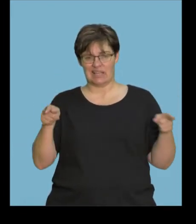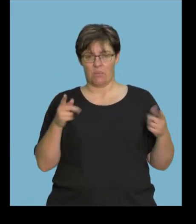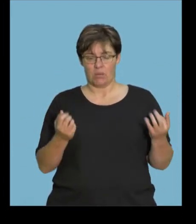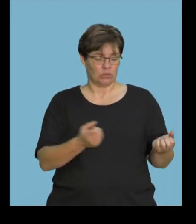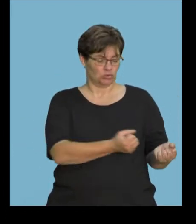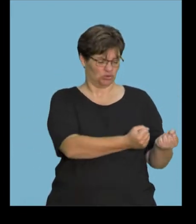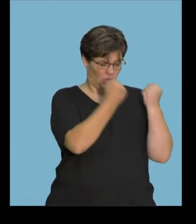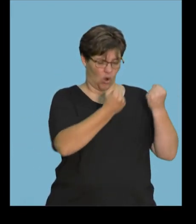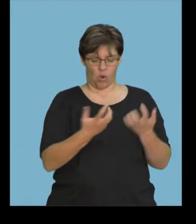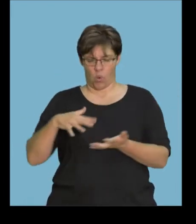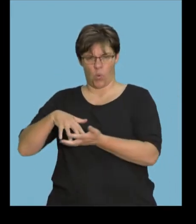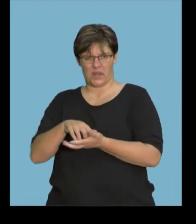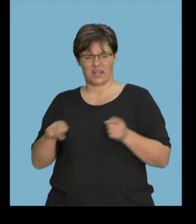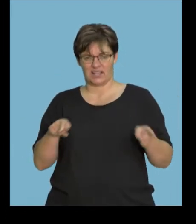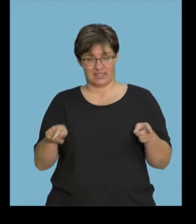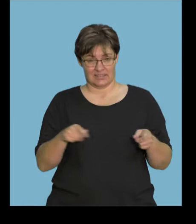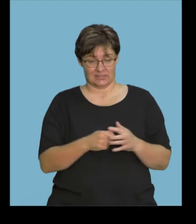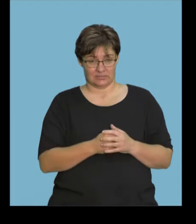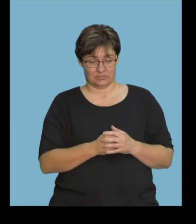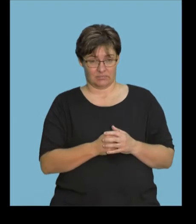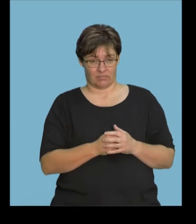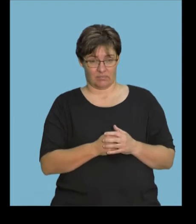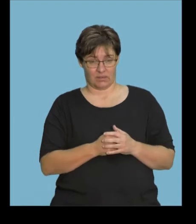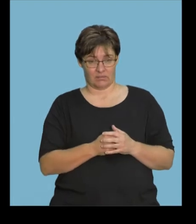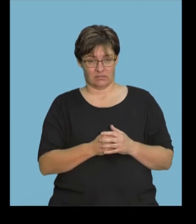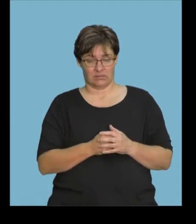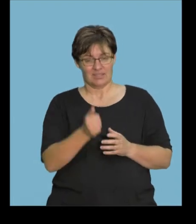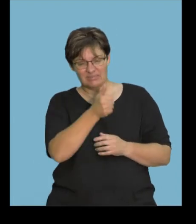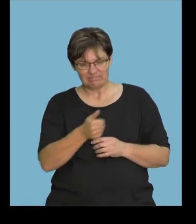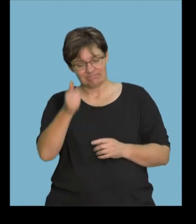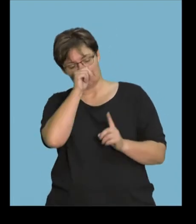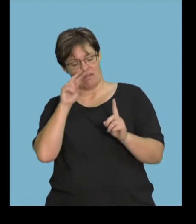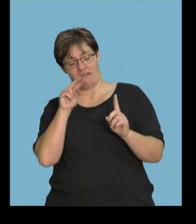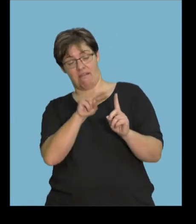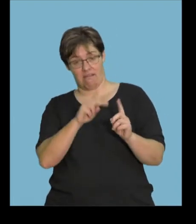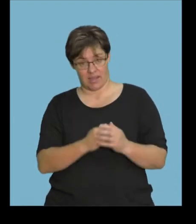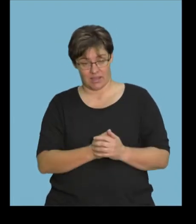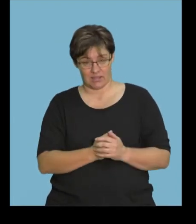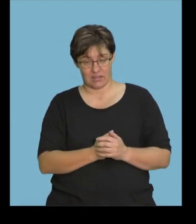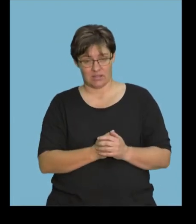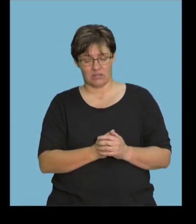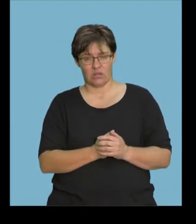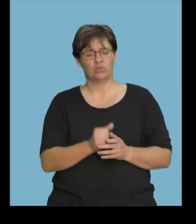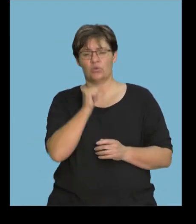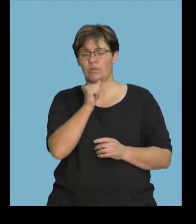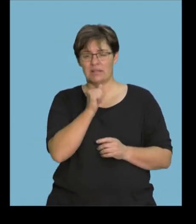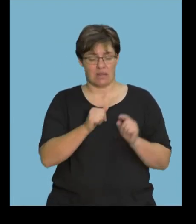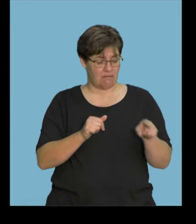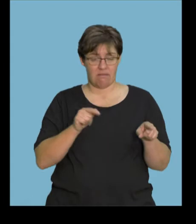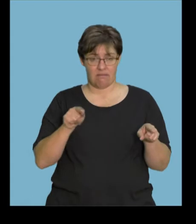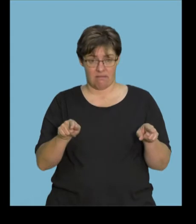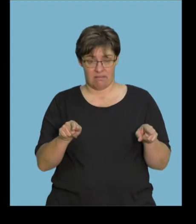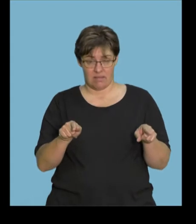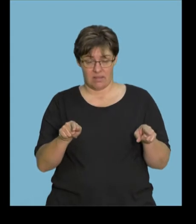which are stronger or weaker? So that's the main point for discussion. So the type of magnet